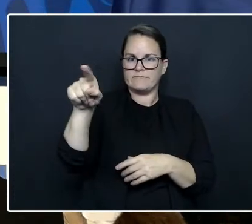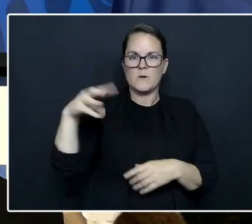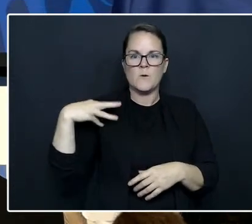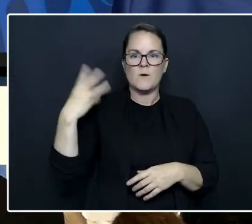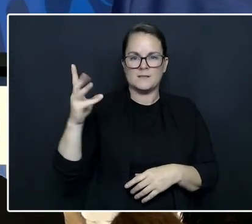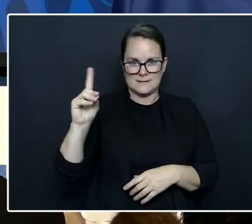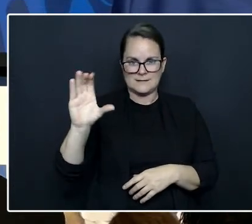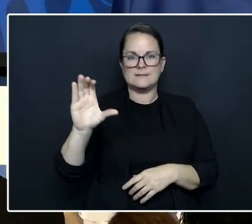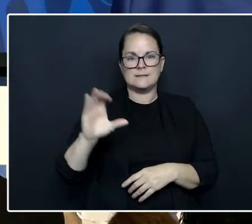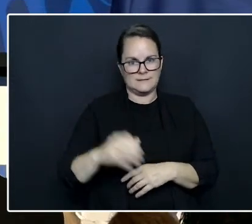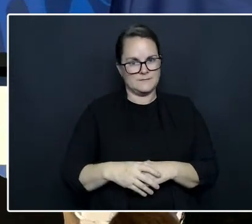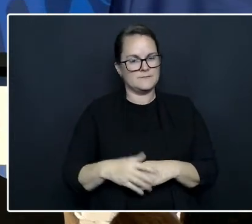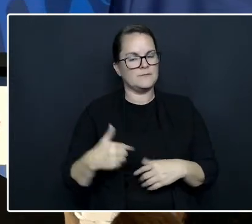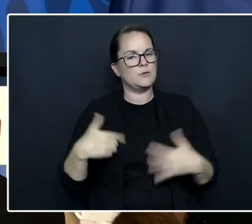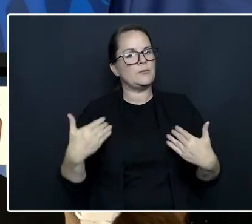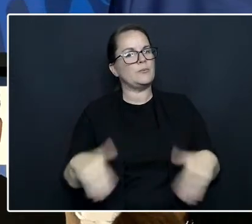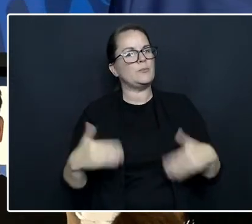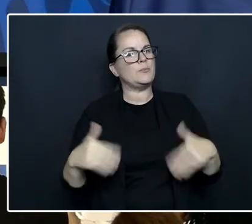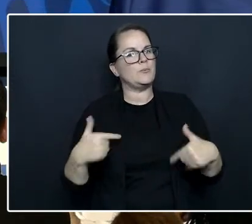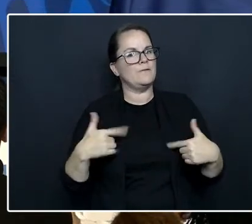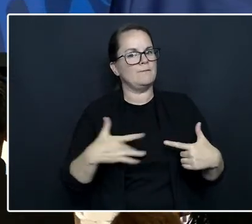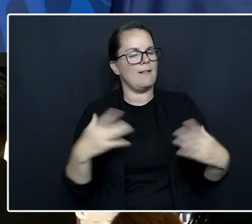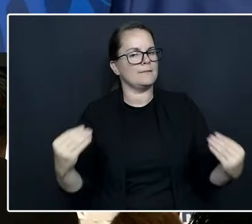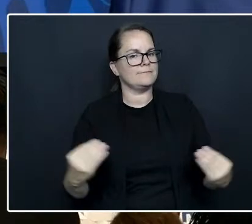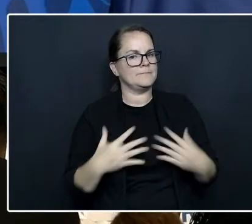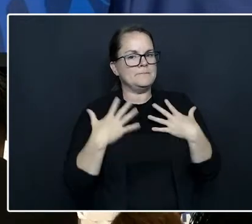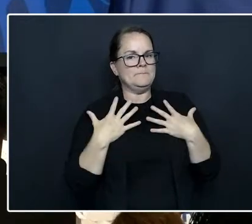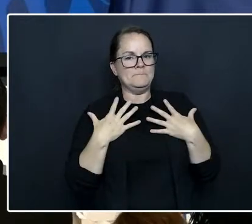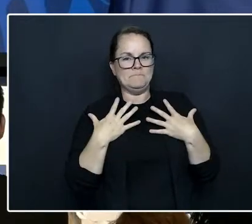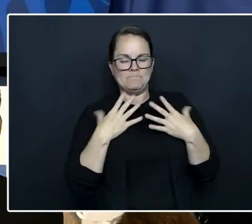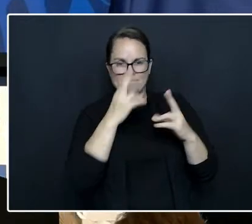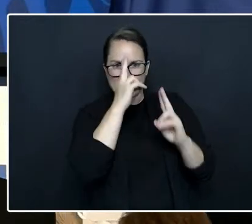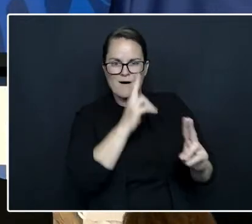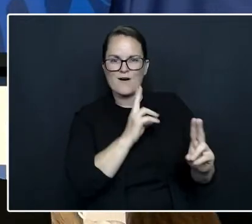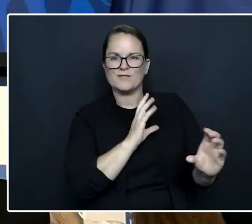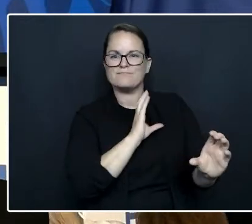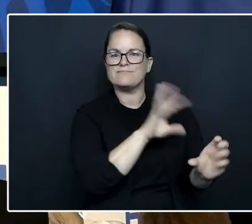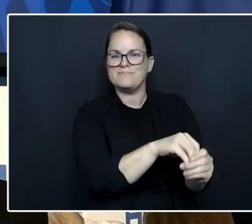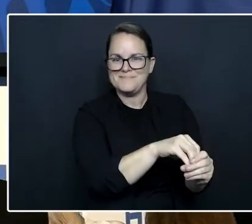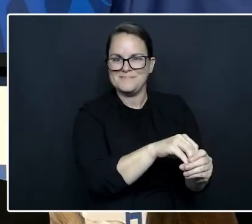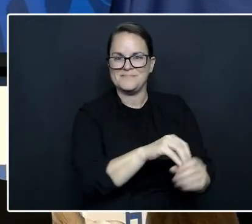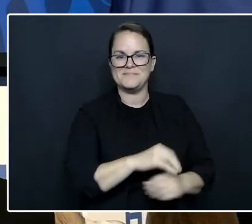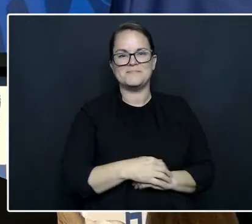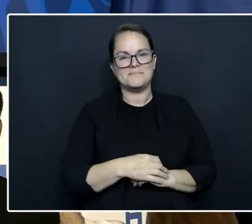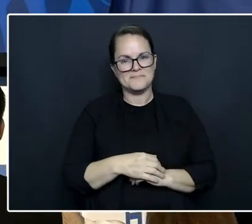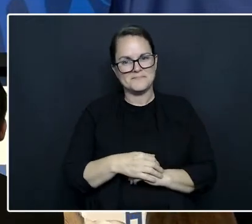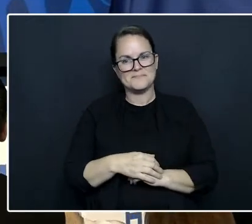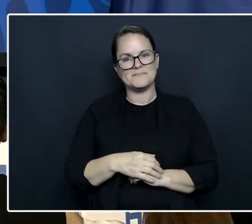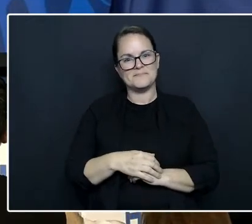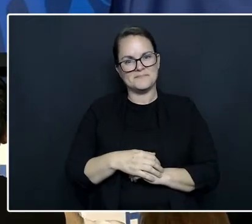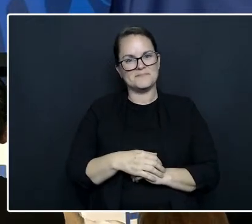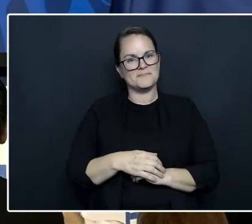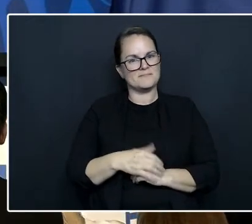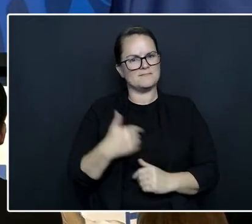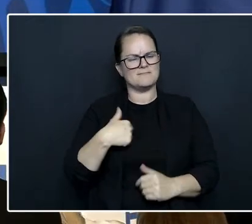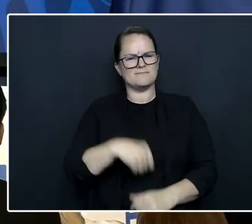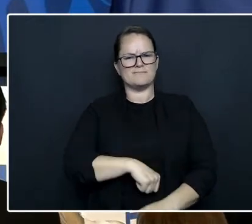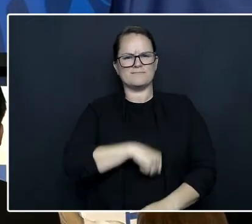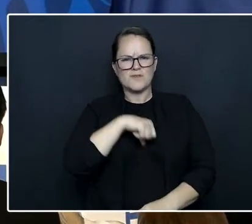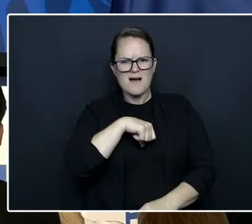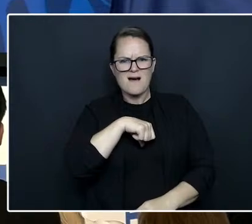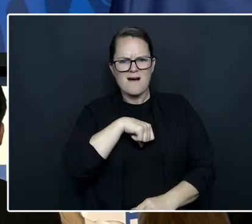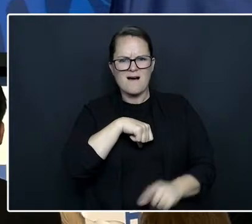very happy to be a part of it. And I'm so proud to have a vice president